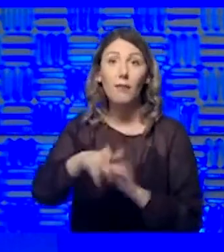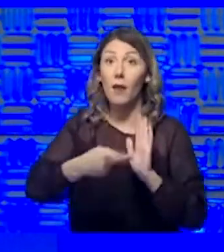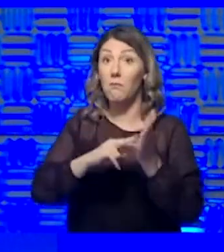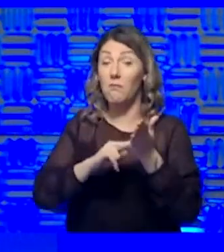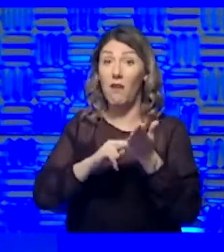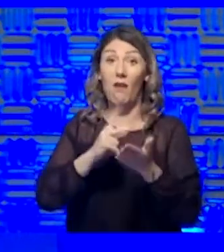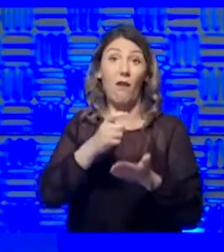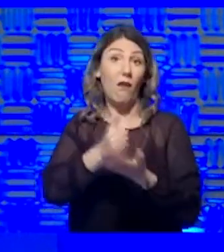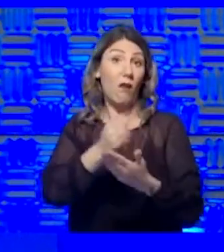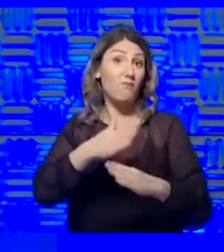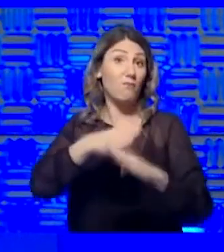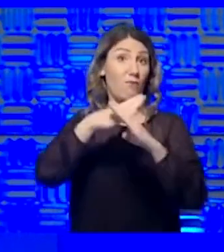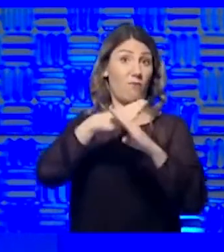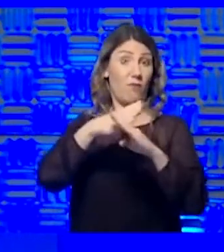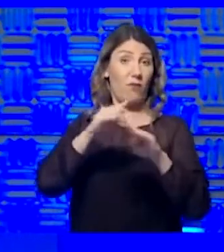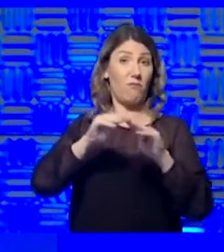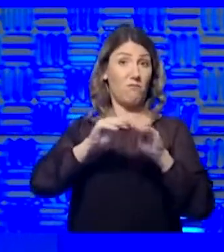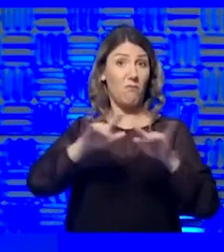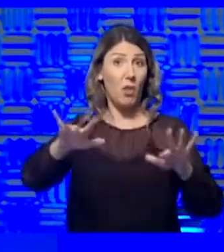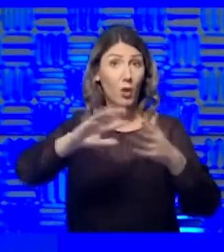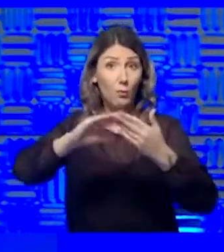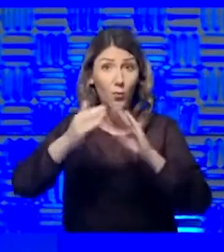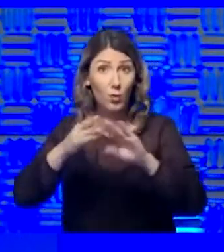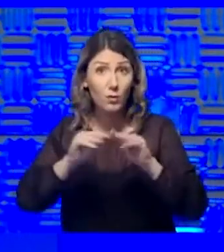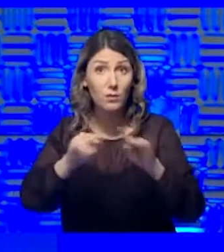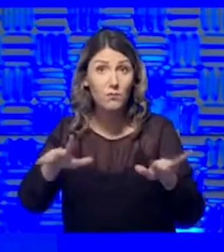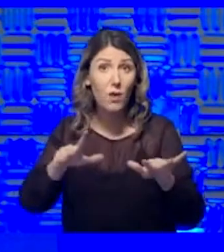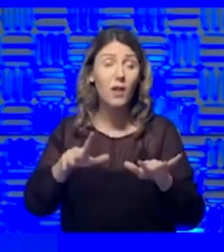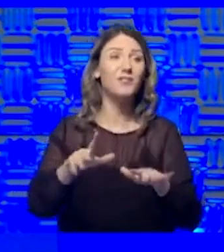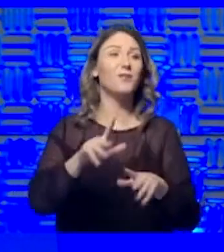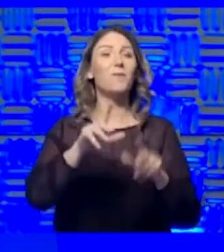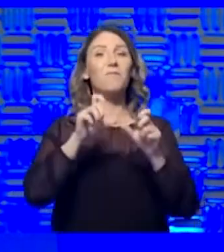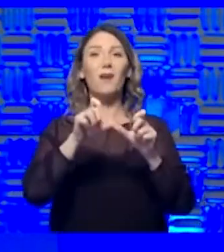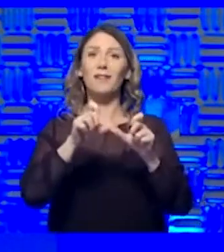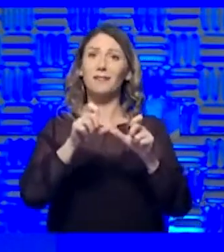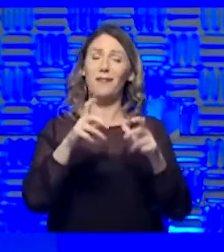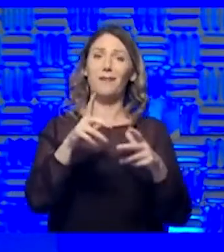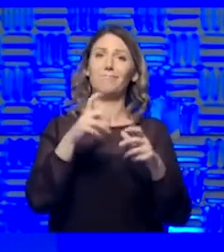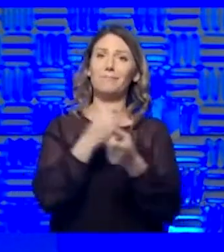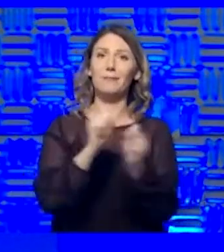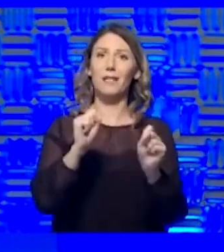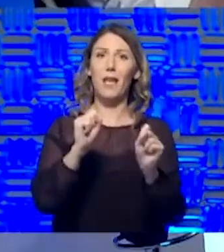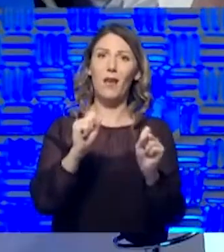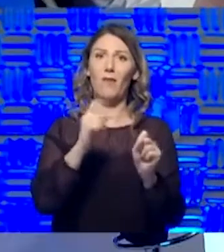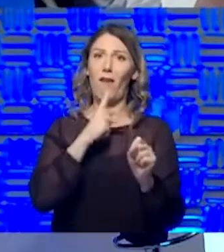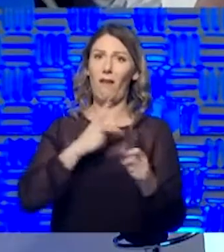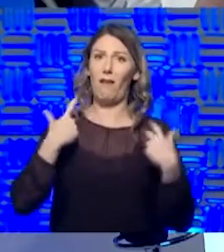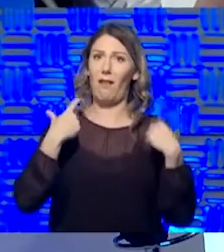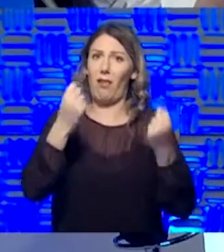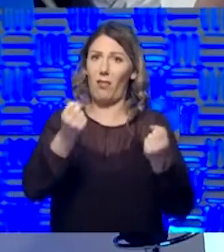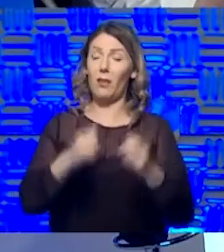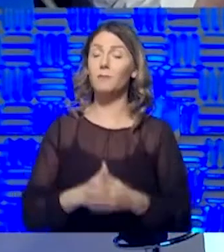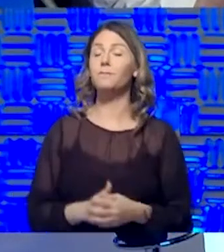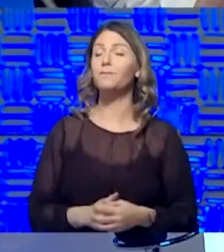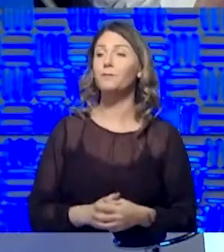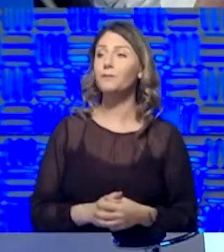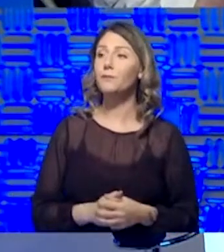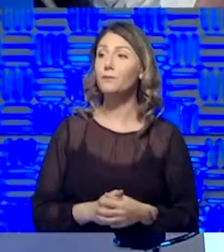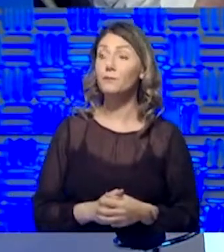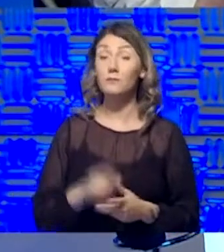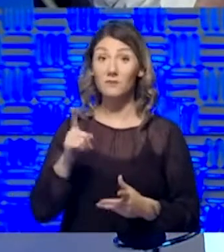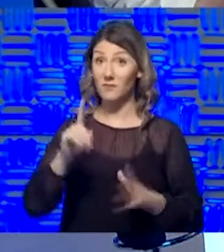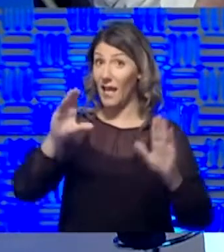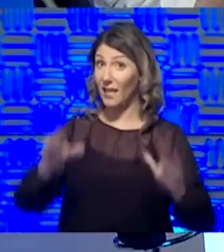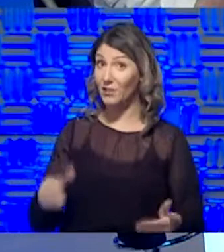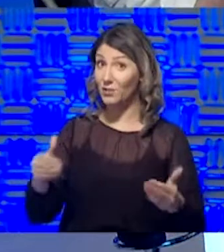community spread? And again, keep our healthcare workers safe and healthy so they can come in and treat the patients. So with that